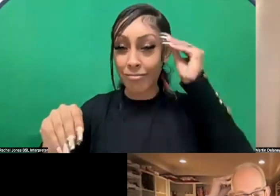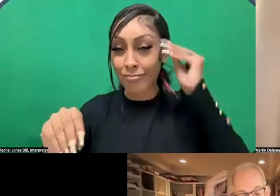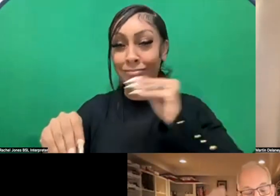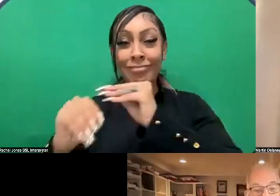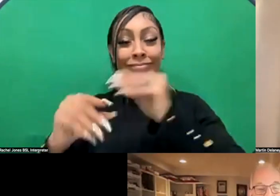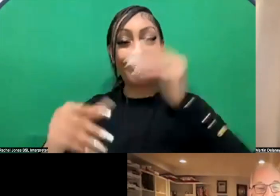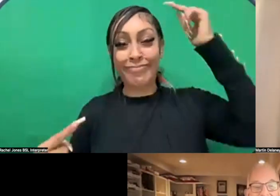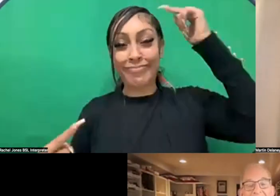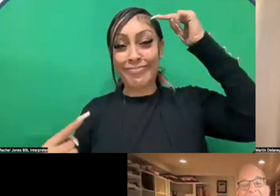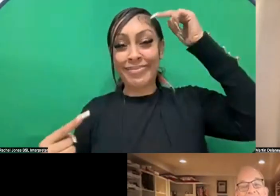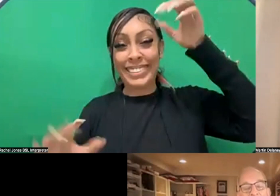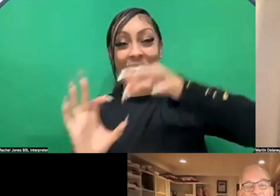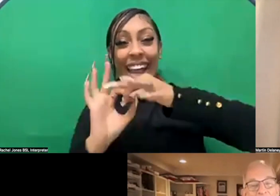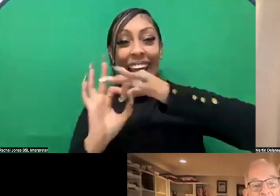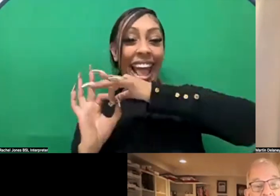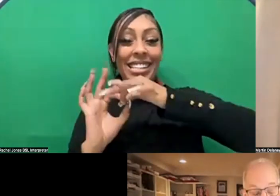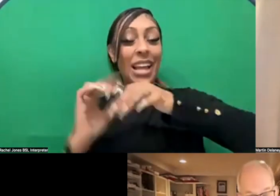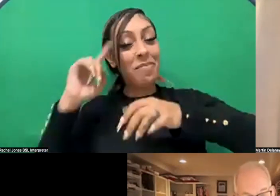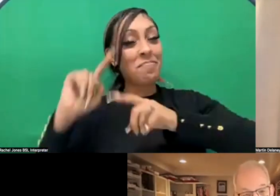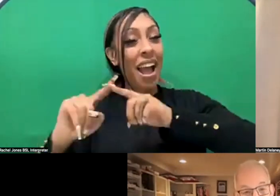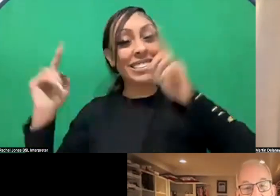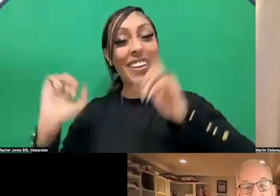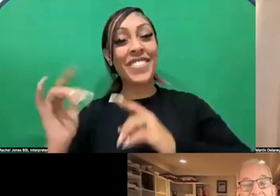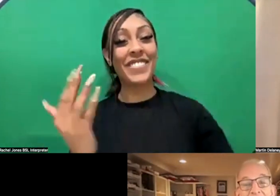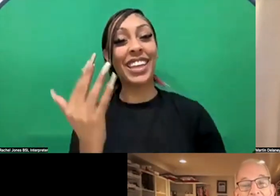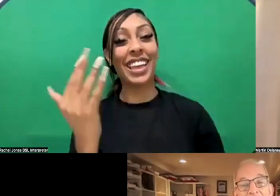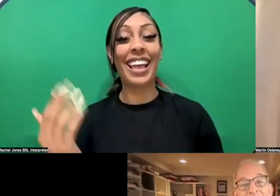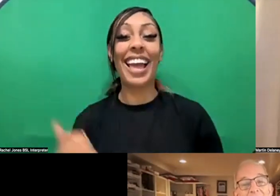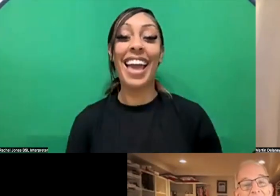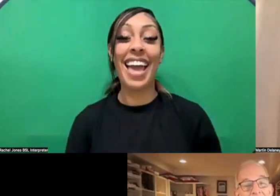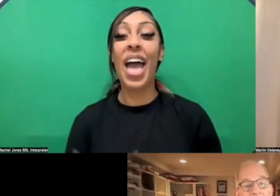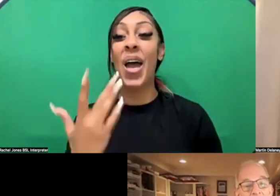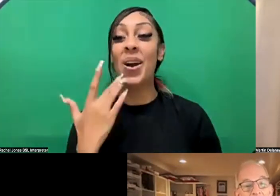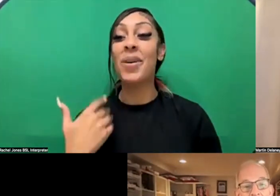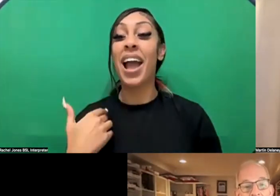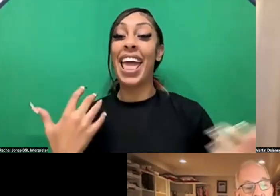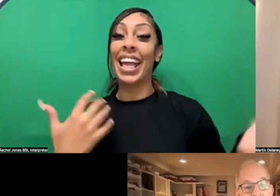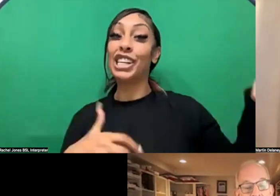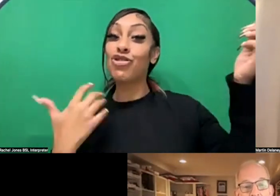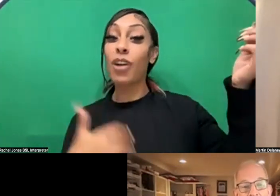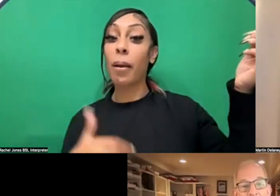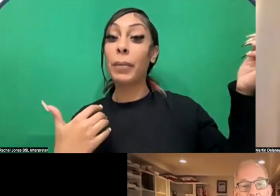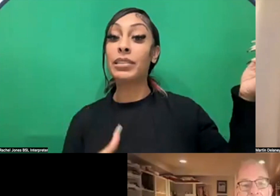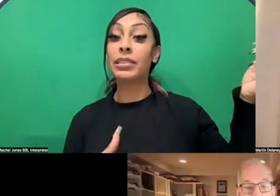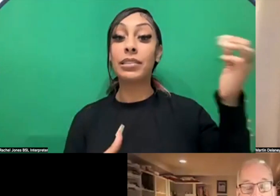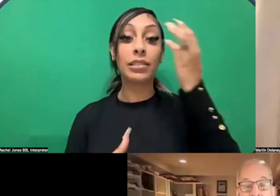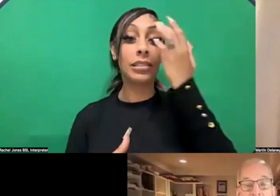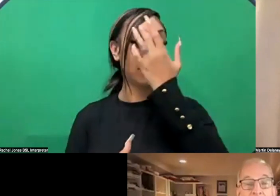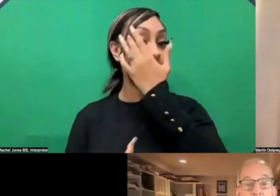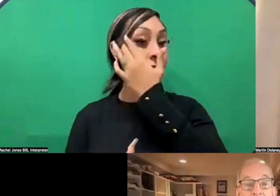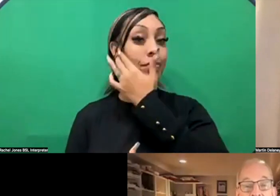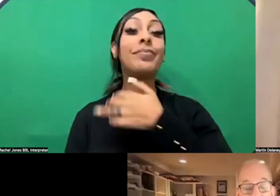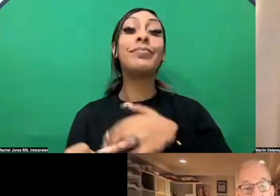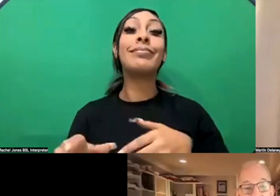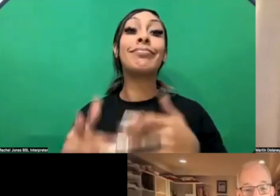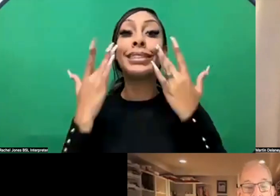own. And so at least when I sit down for an instrument, it seems that those brains in my fingers go